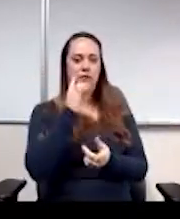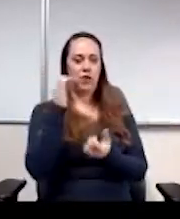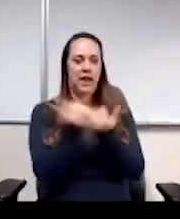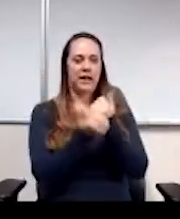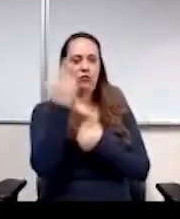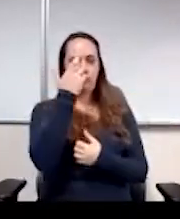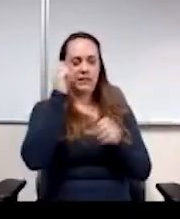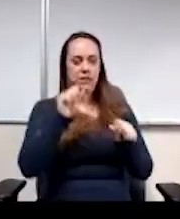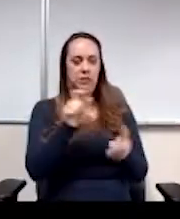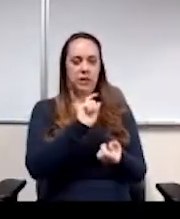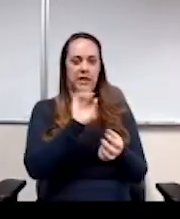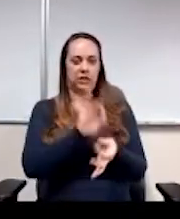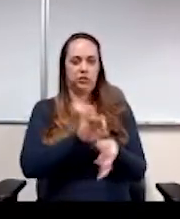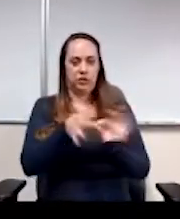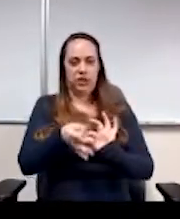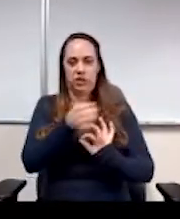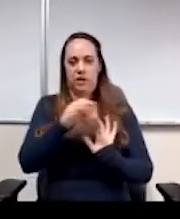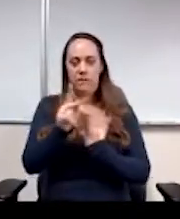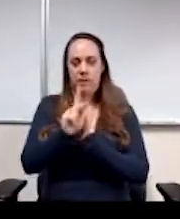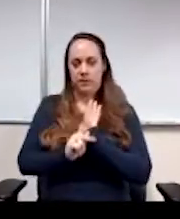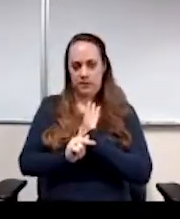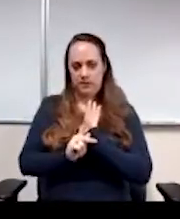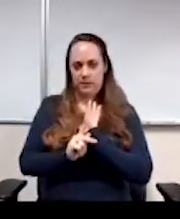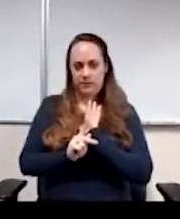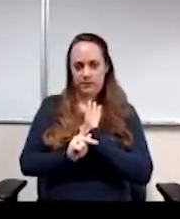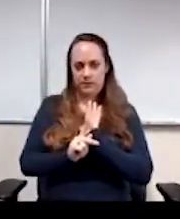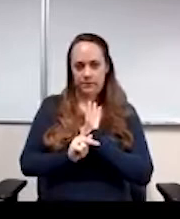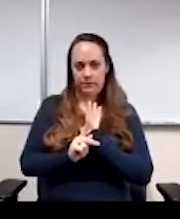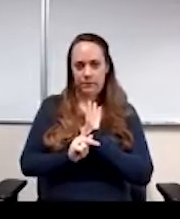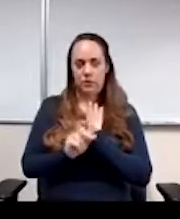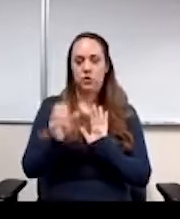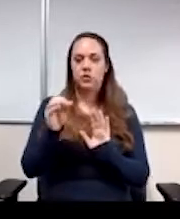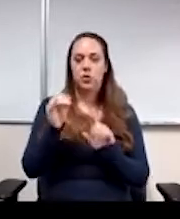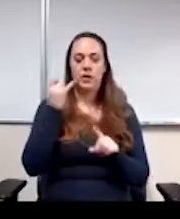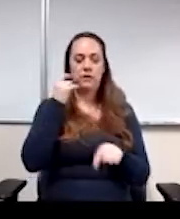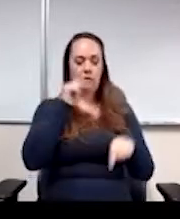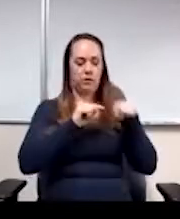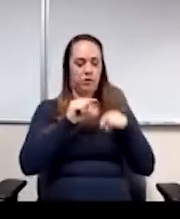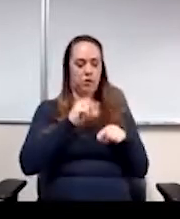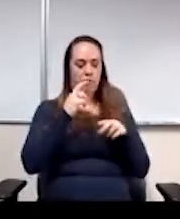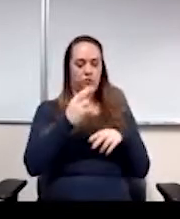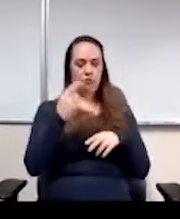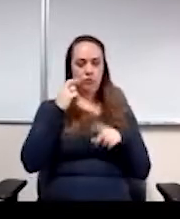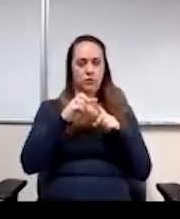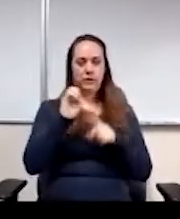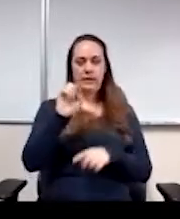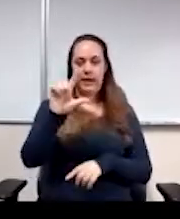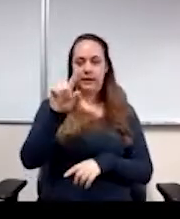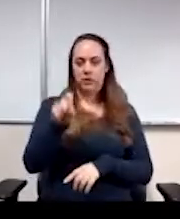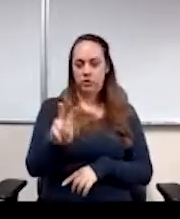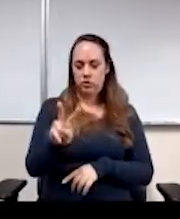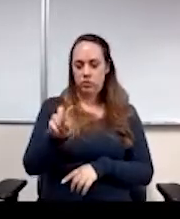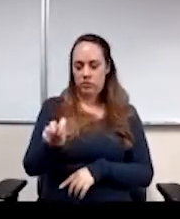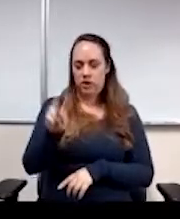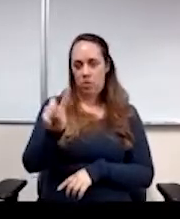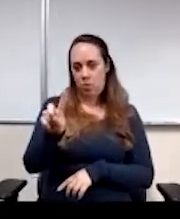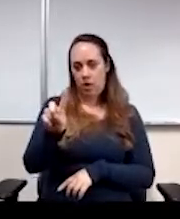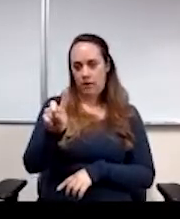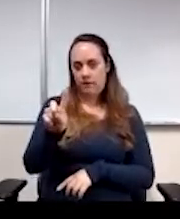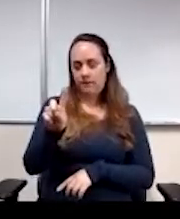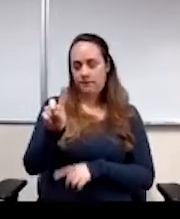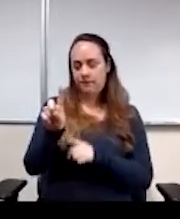reasonable interpretation of policy that's made. So if we go back in and refer to EL 2.1,